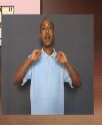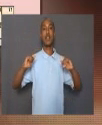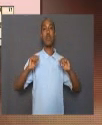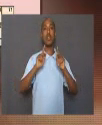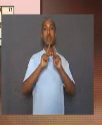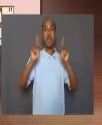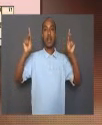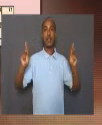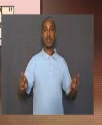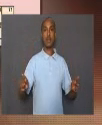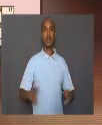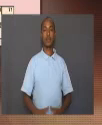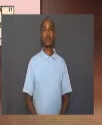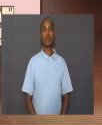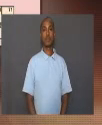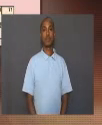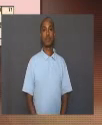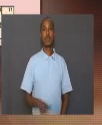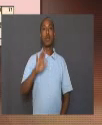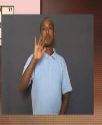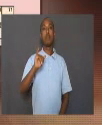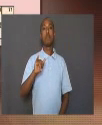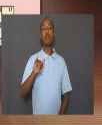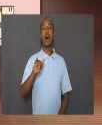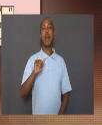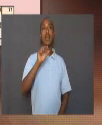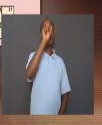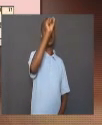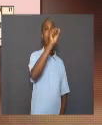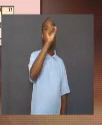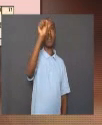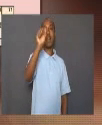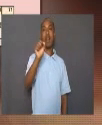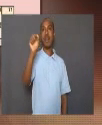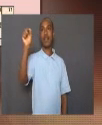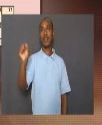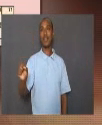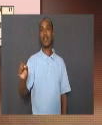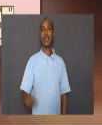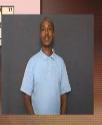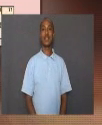the periodic table by a stair-step diagonal line.